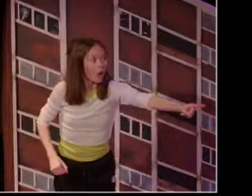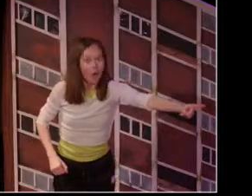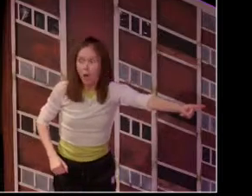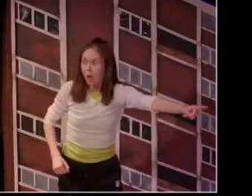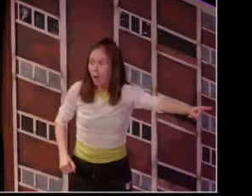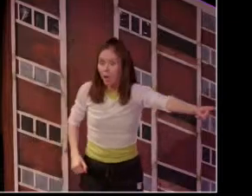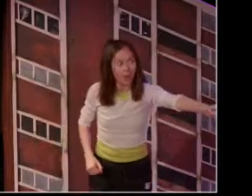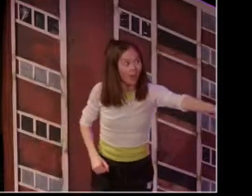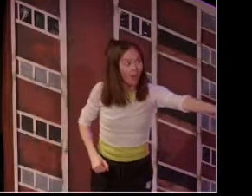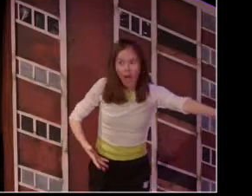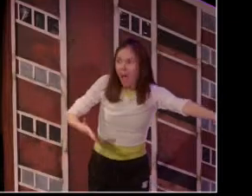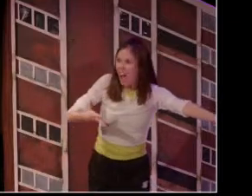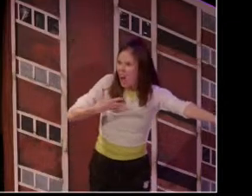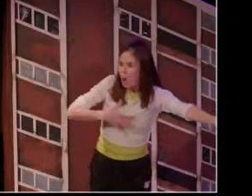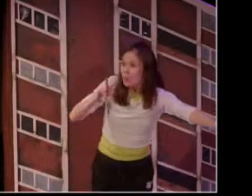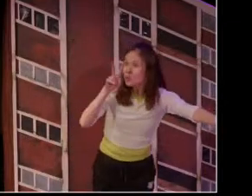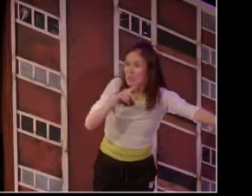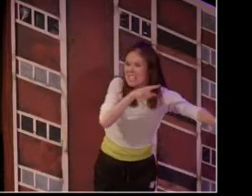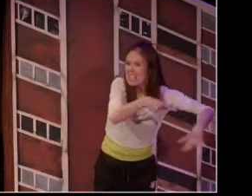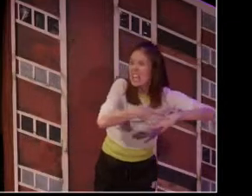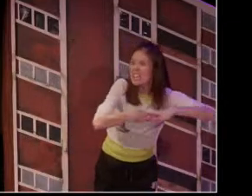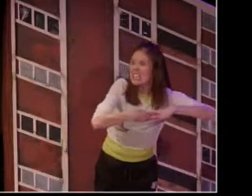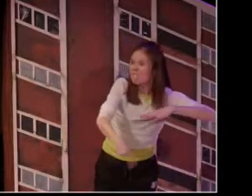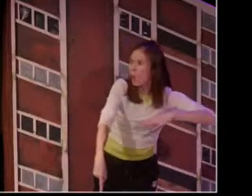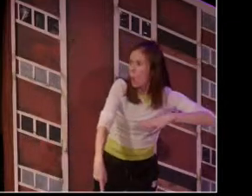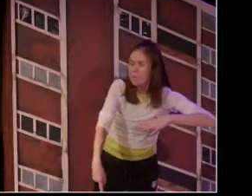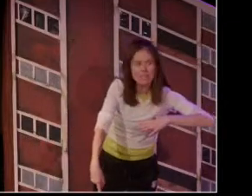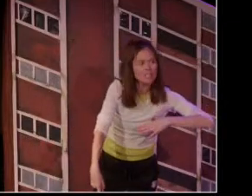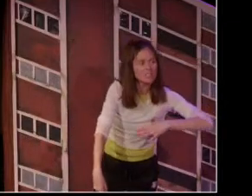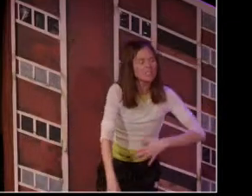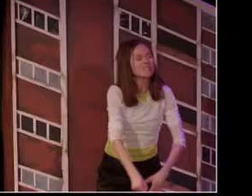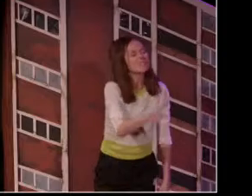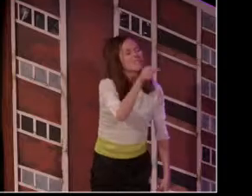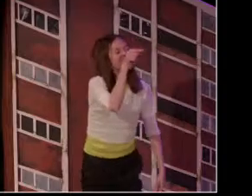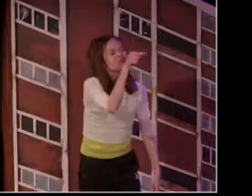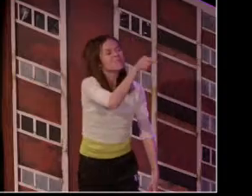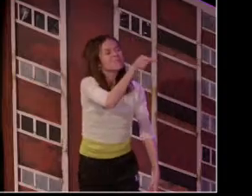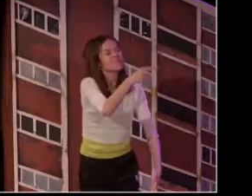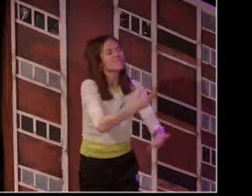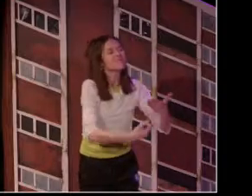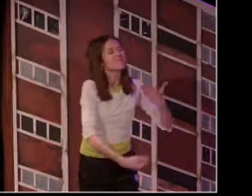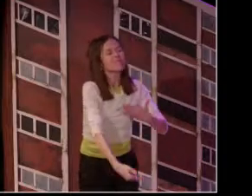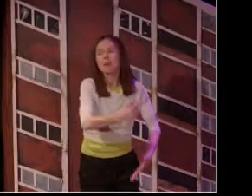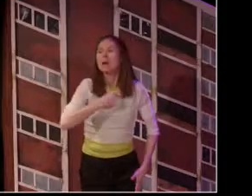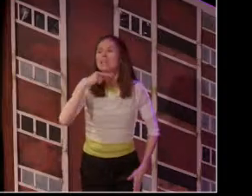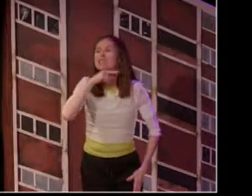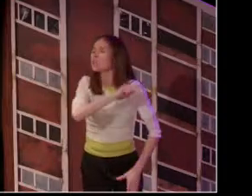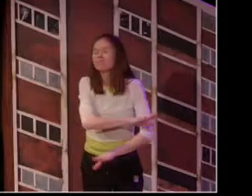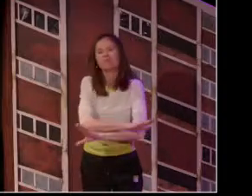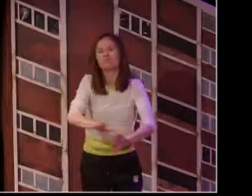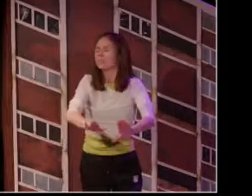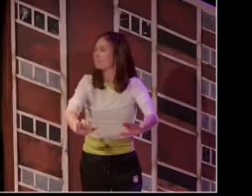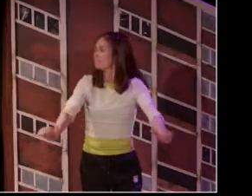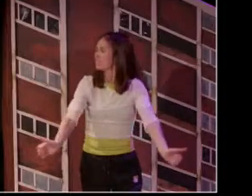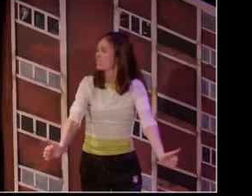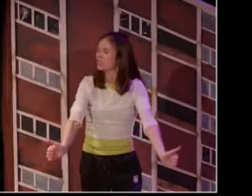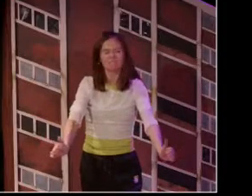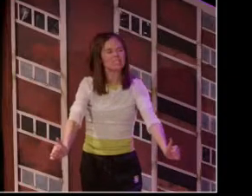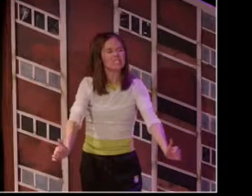divorce. I will not call you son. You are too base to be